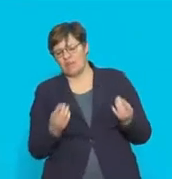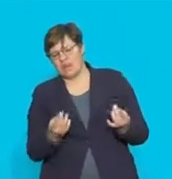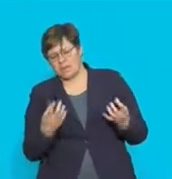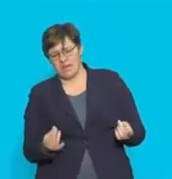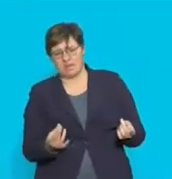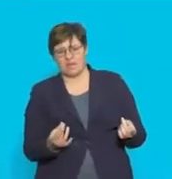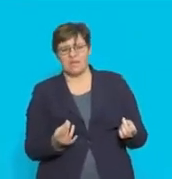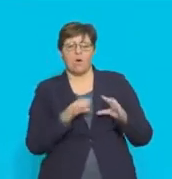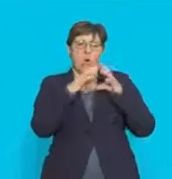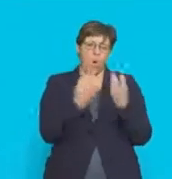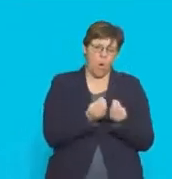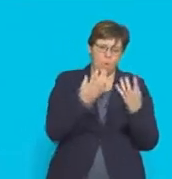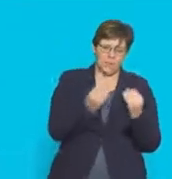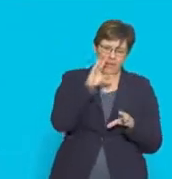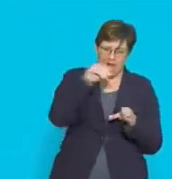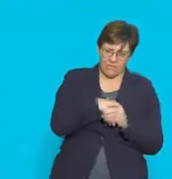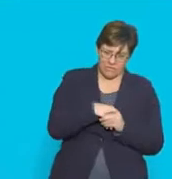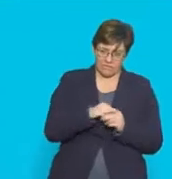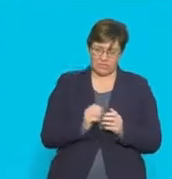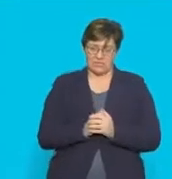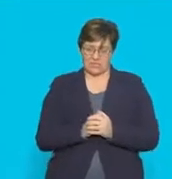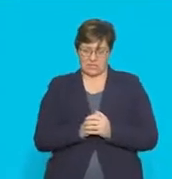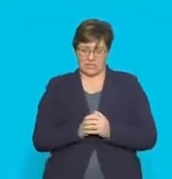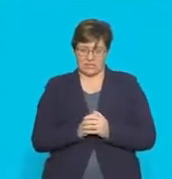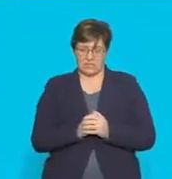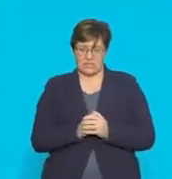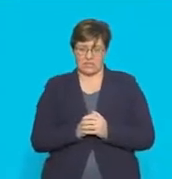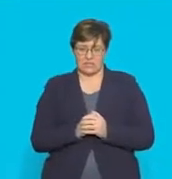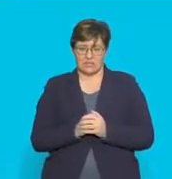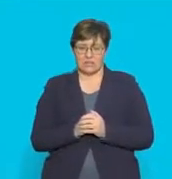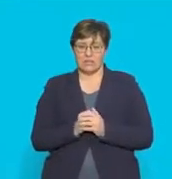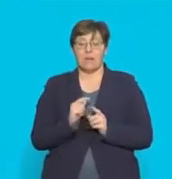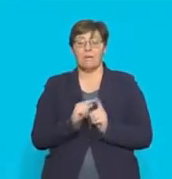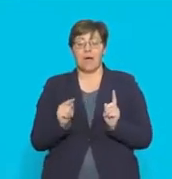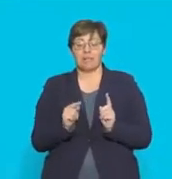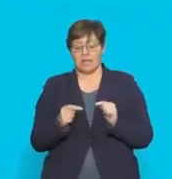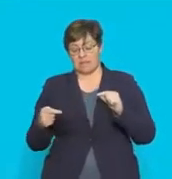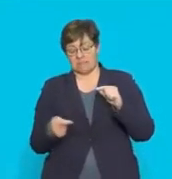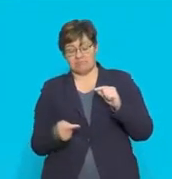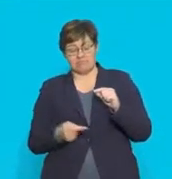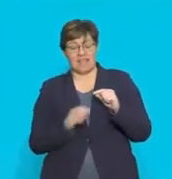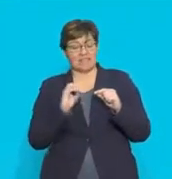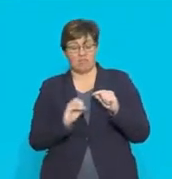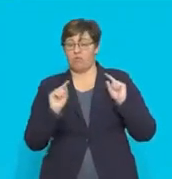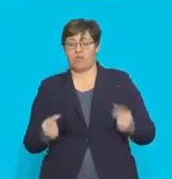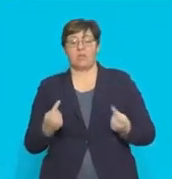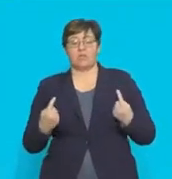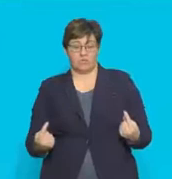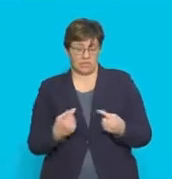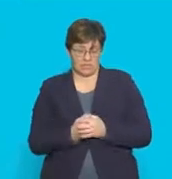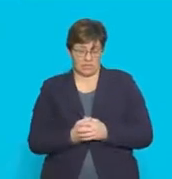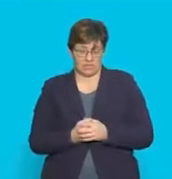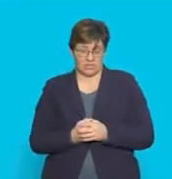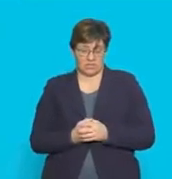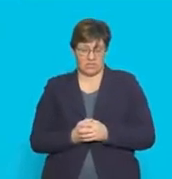whole numbers that we are talking about, right? But our denominator cannot be 0. And we need to think about why